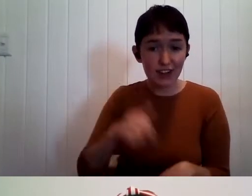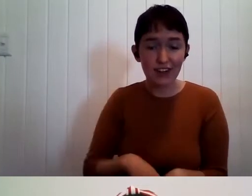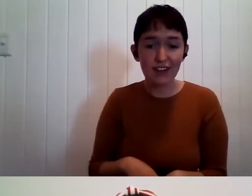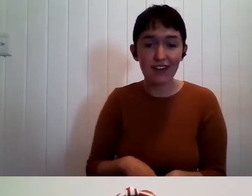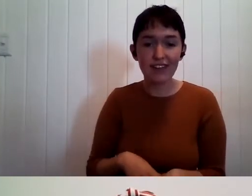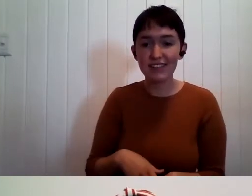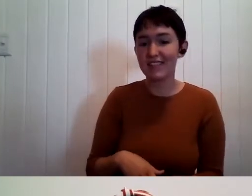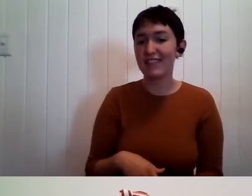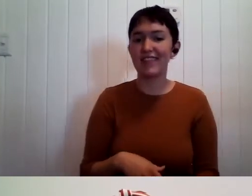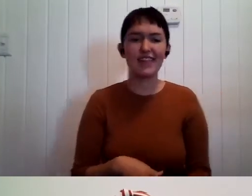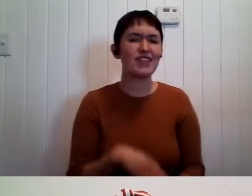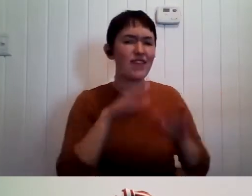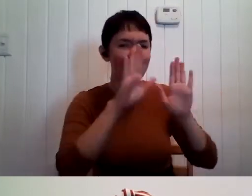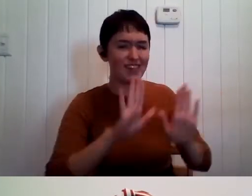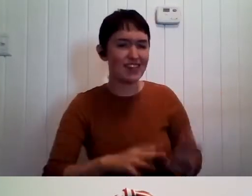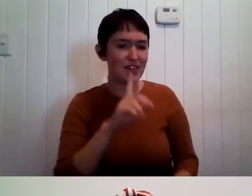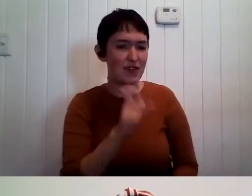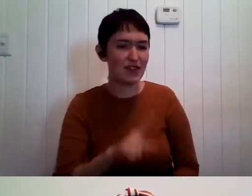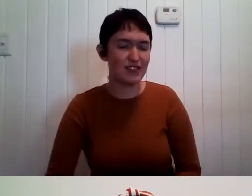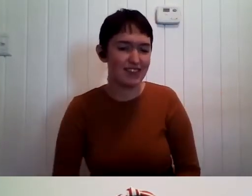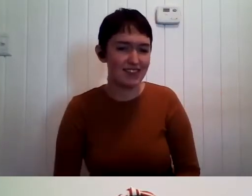That is a fantastic question.